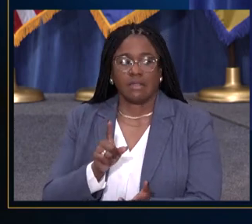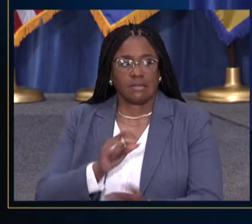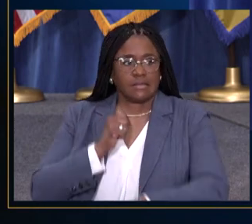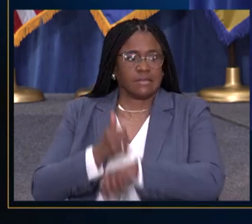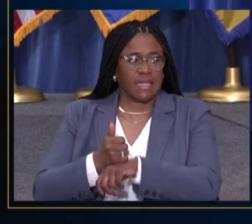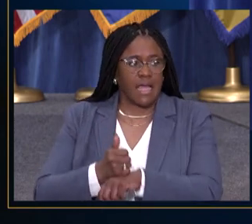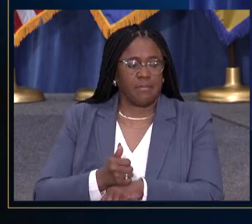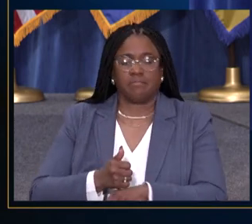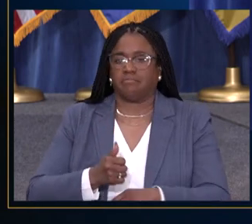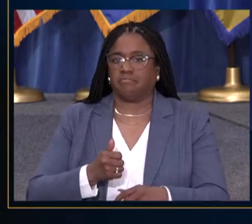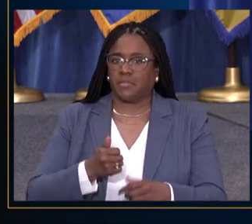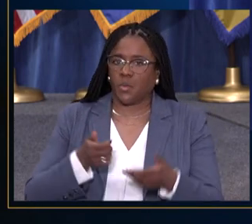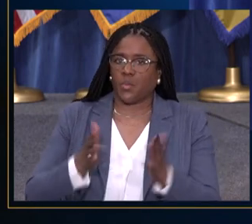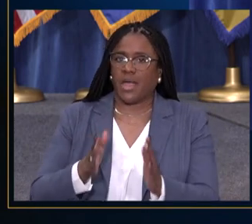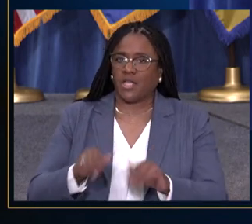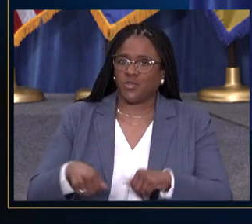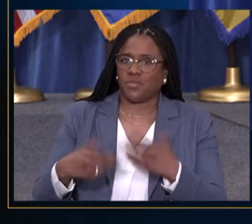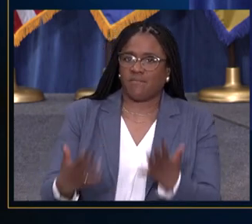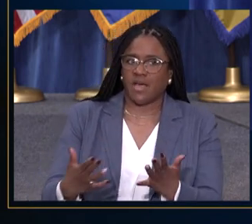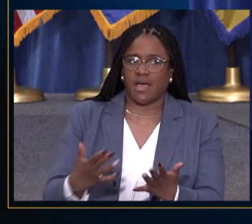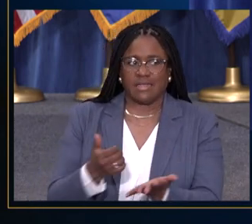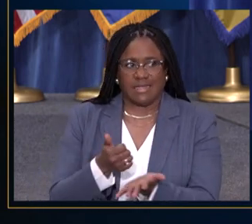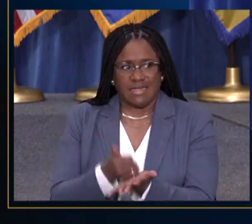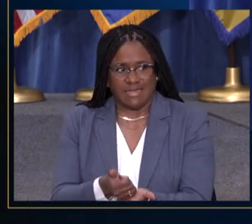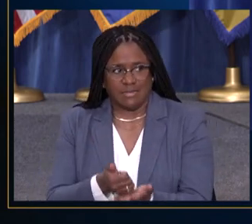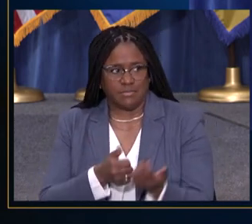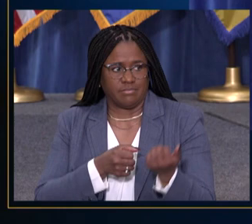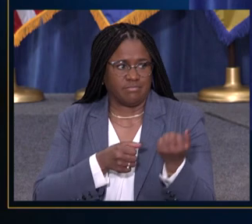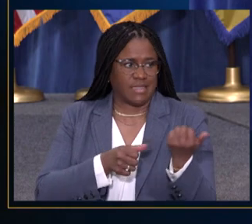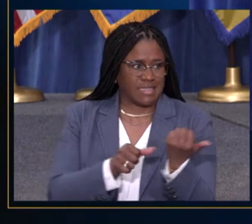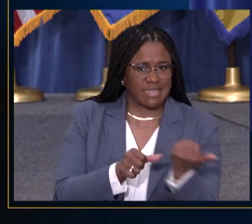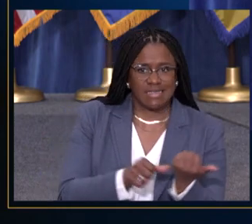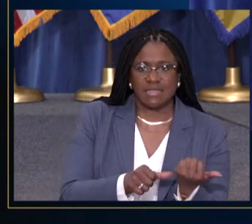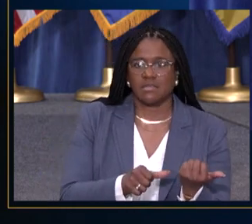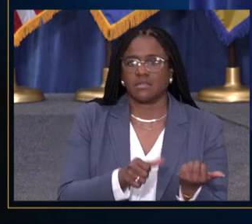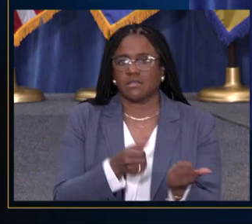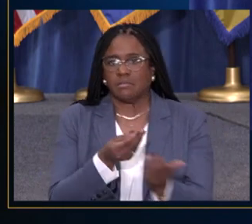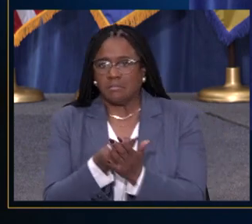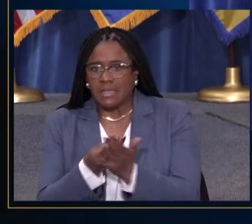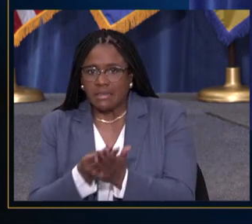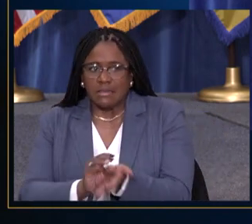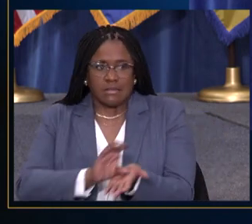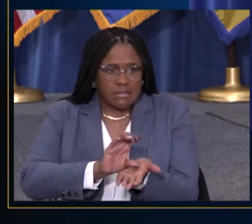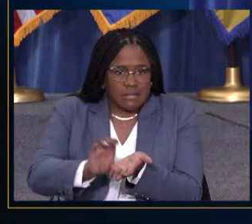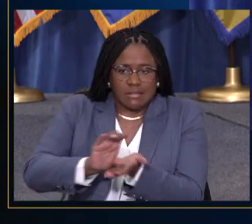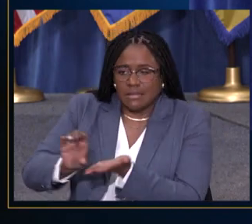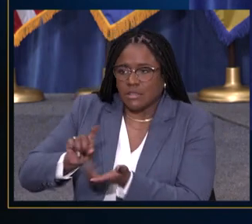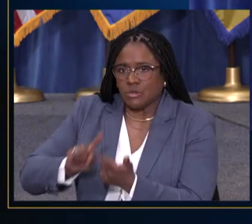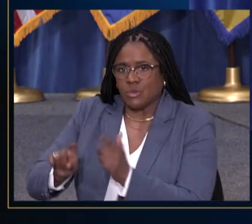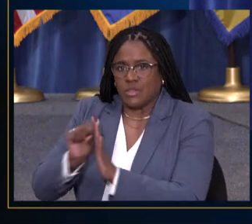interventions, really trying to provide the technical assistance, the funding support to states to help.